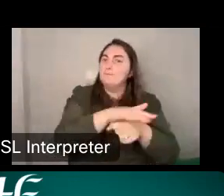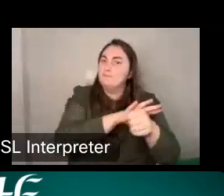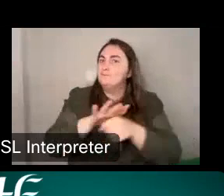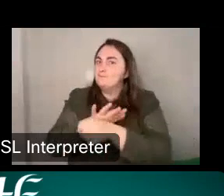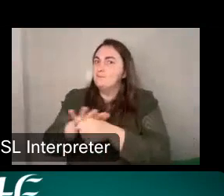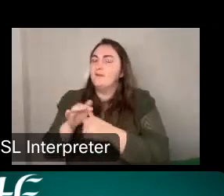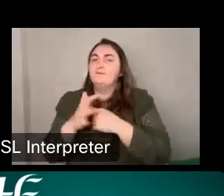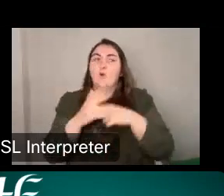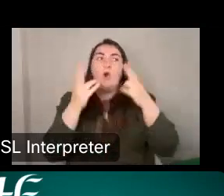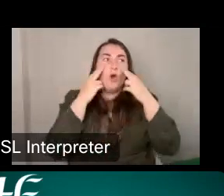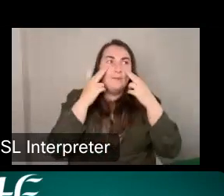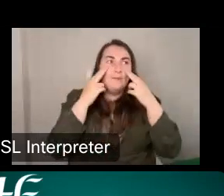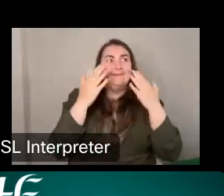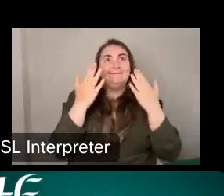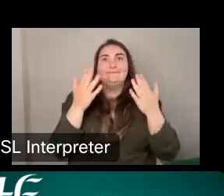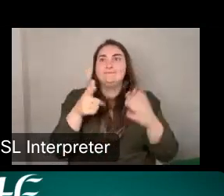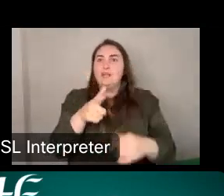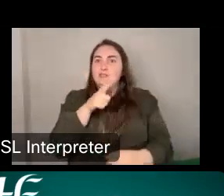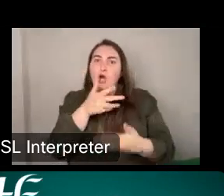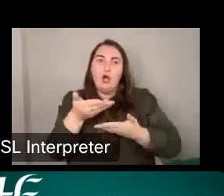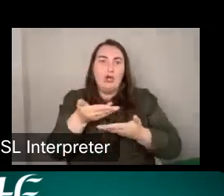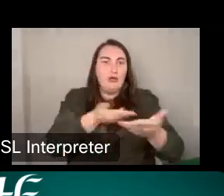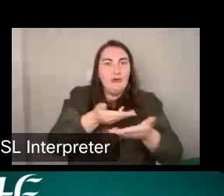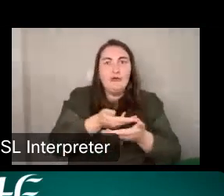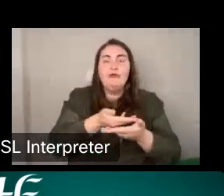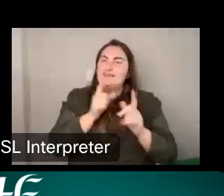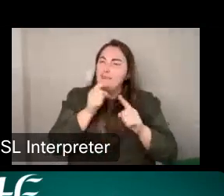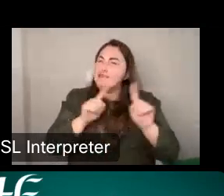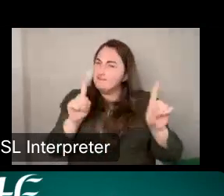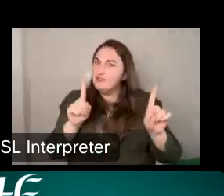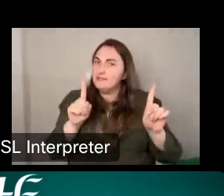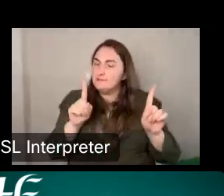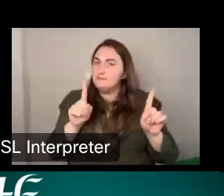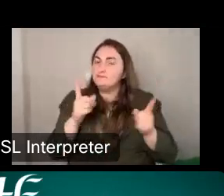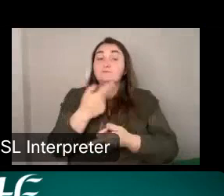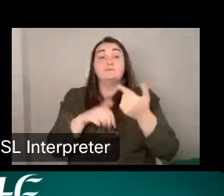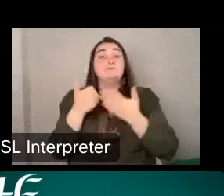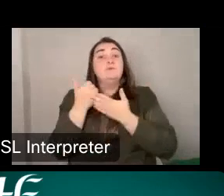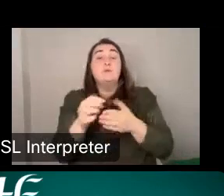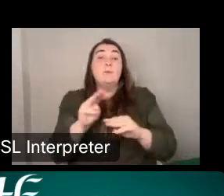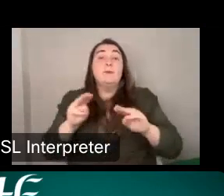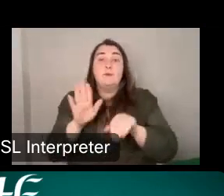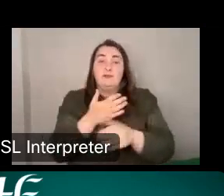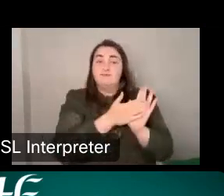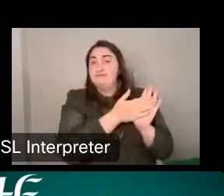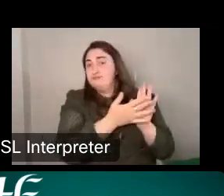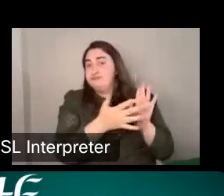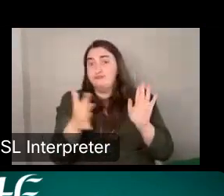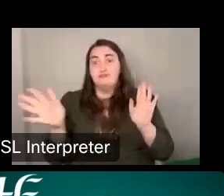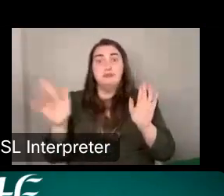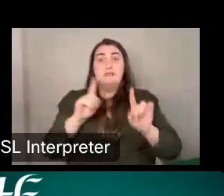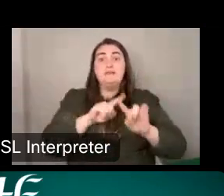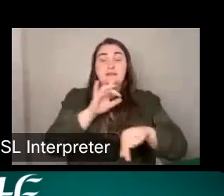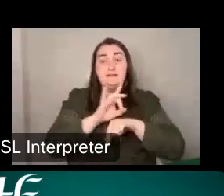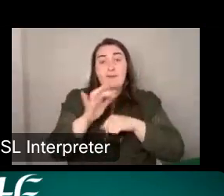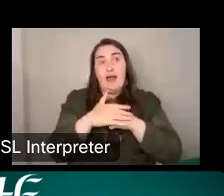normal traditional talk therapy. And we support people with the full range or spectrum of what I would